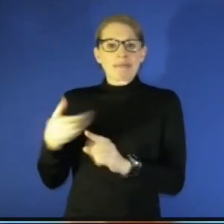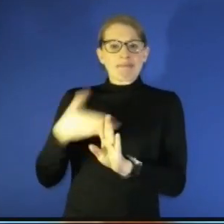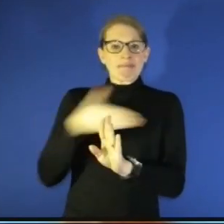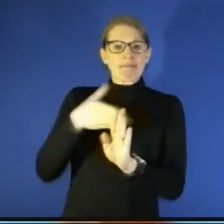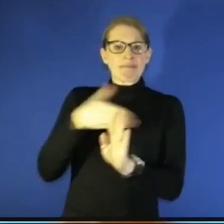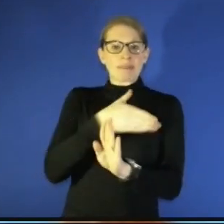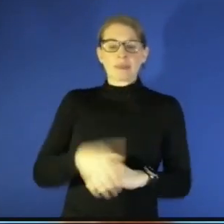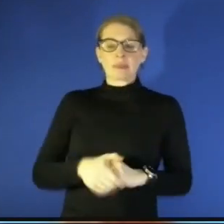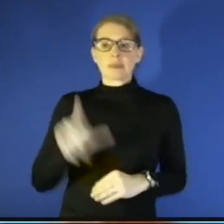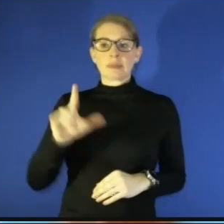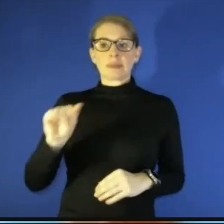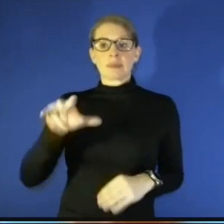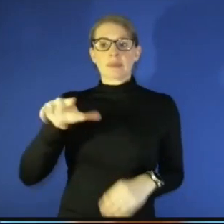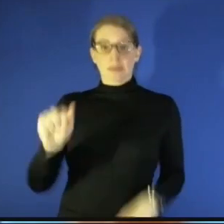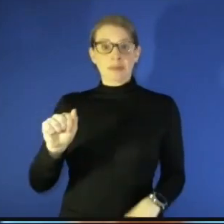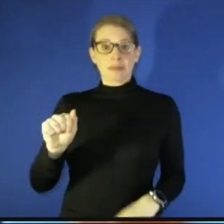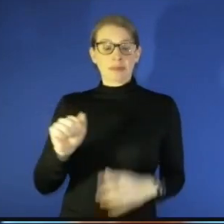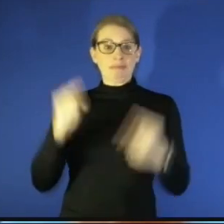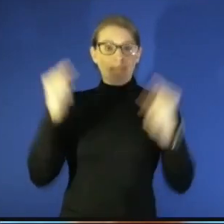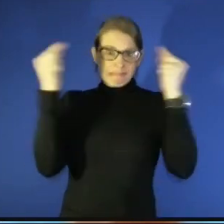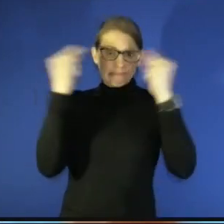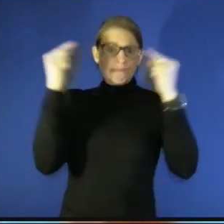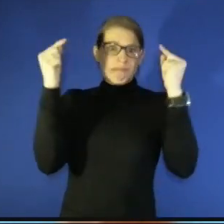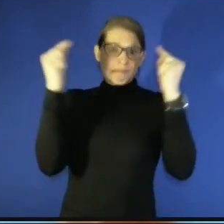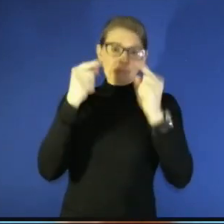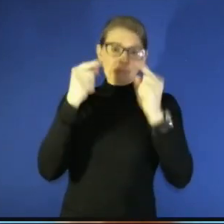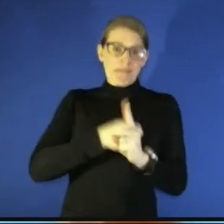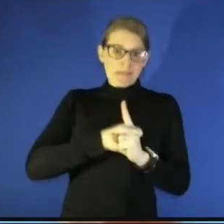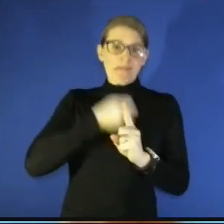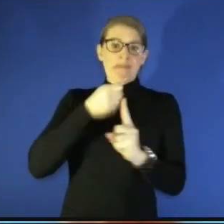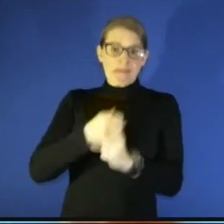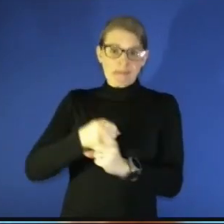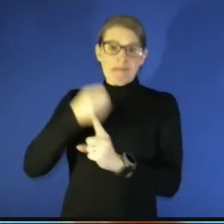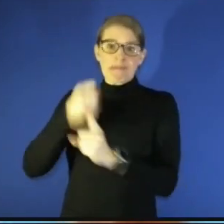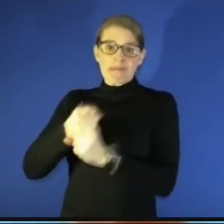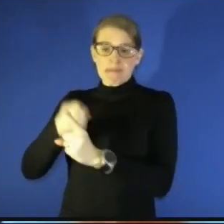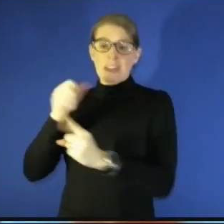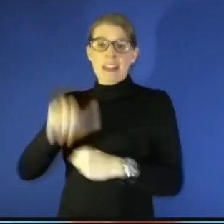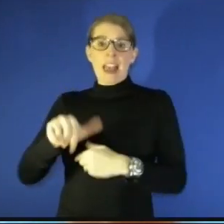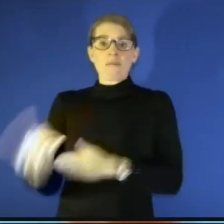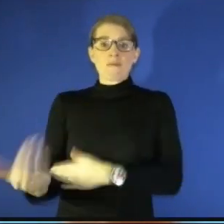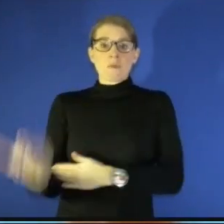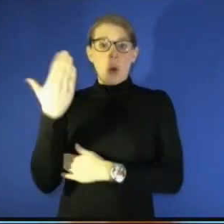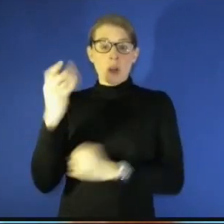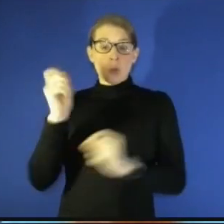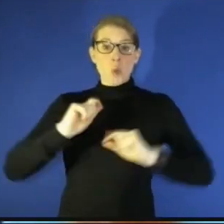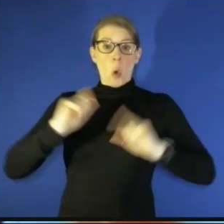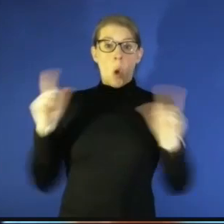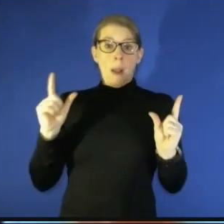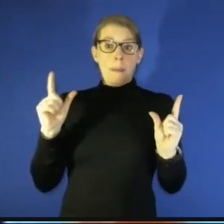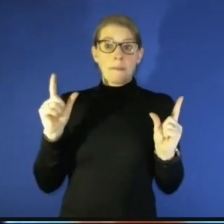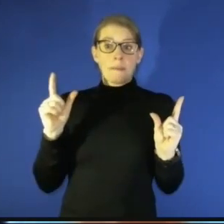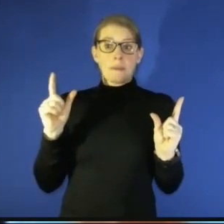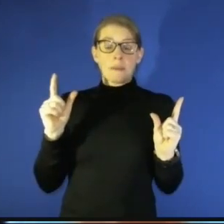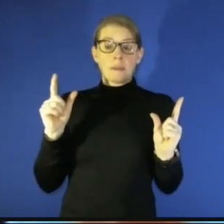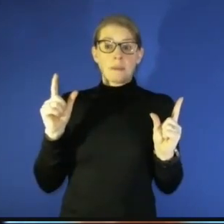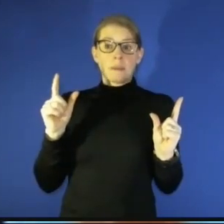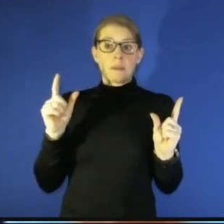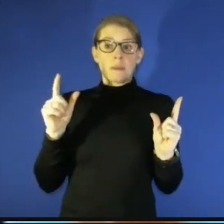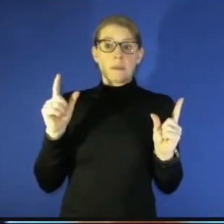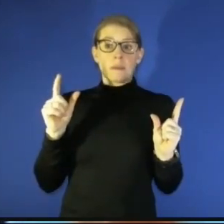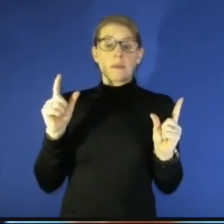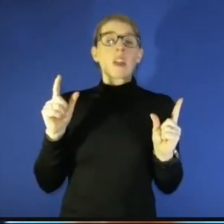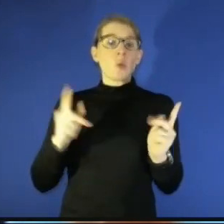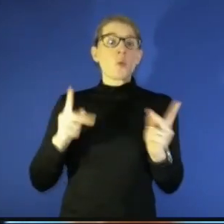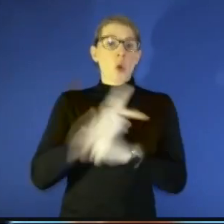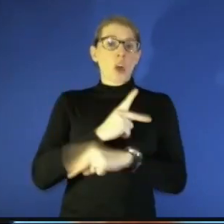Well, Layla was having a lot of headaches, and that morning when she woke up, it was worse